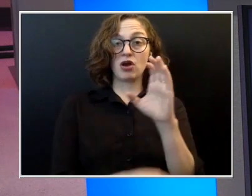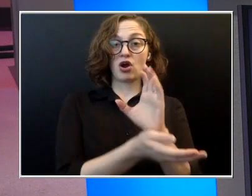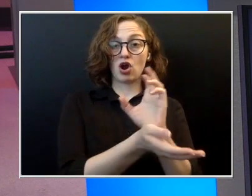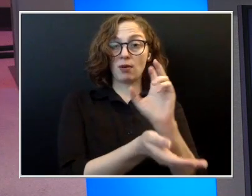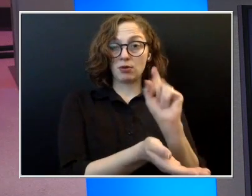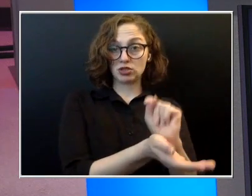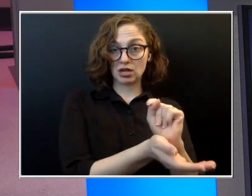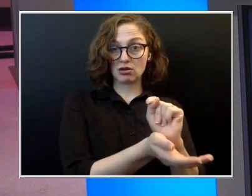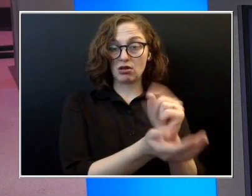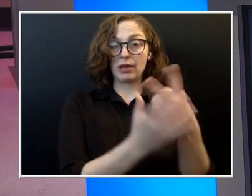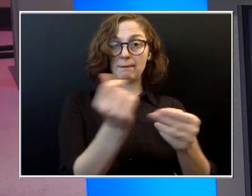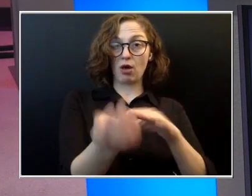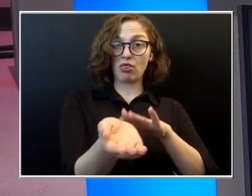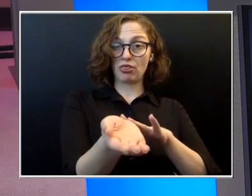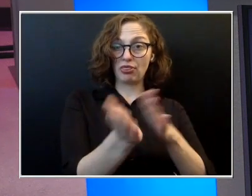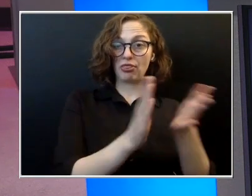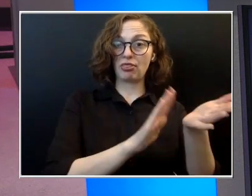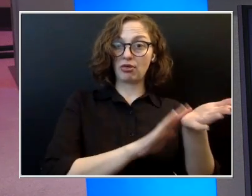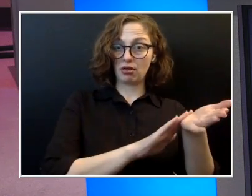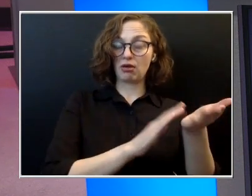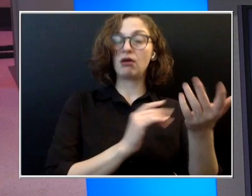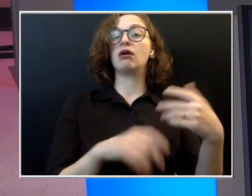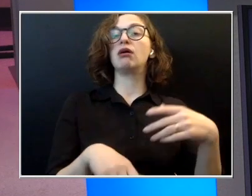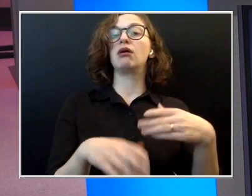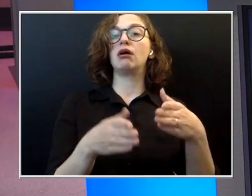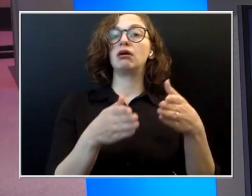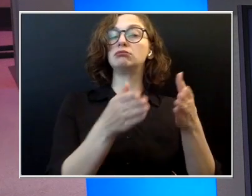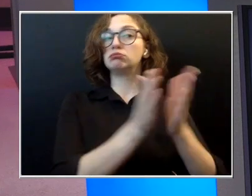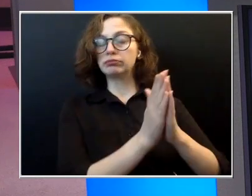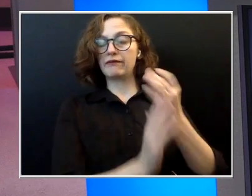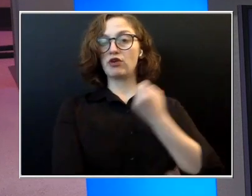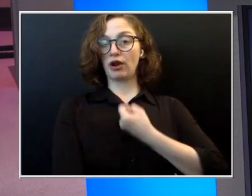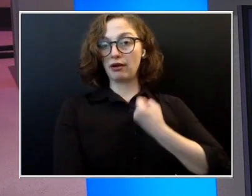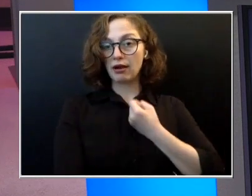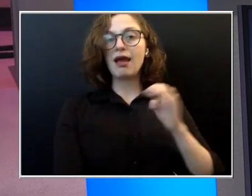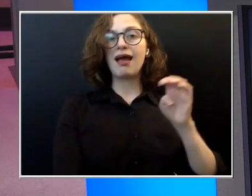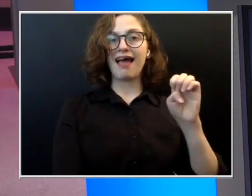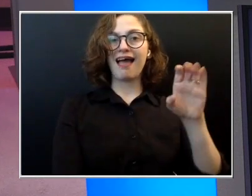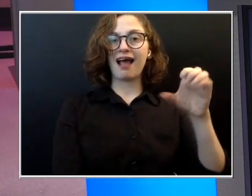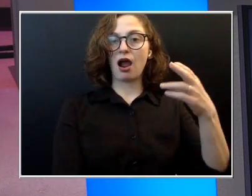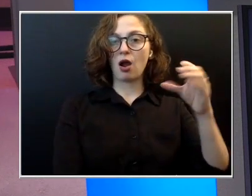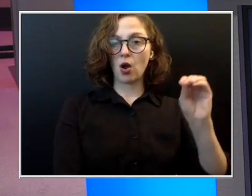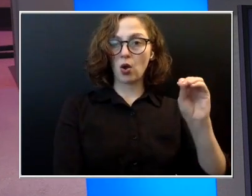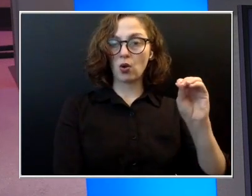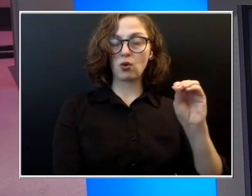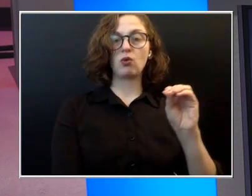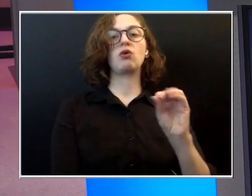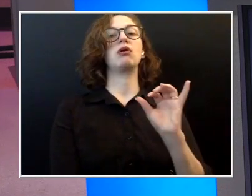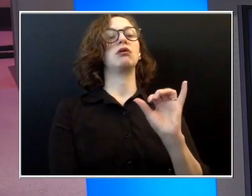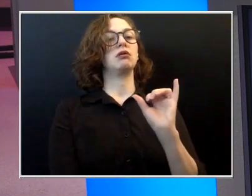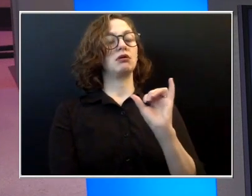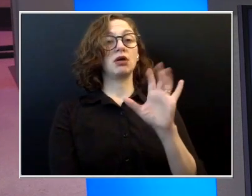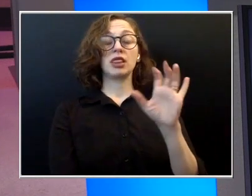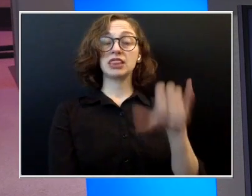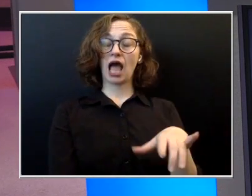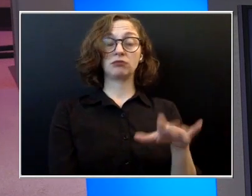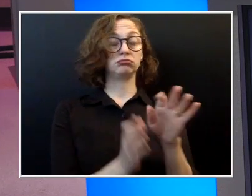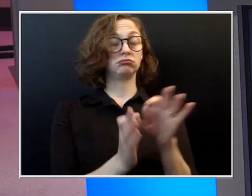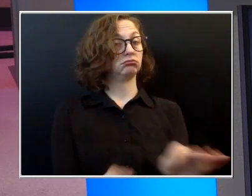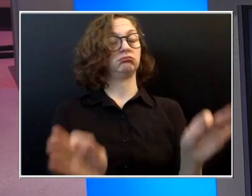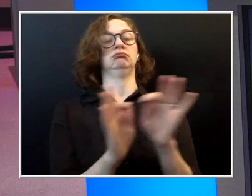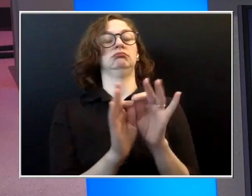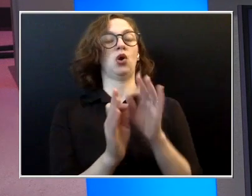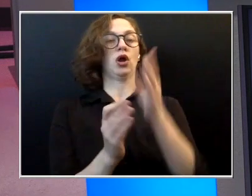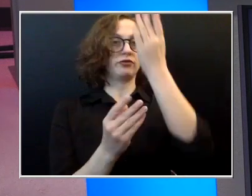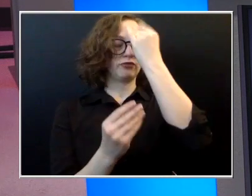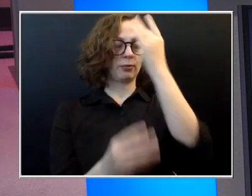ask for an echocardiogram, ask for a referral. Yes. really valuable information. Dean Huff wrote